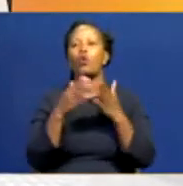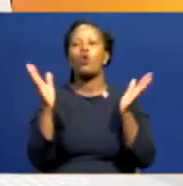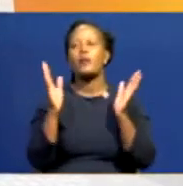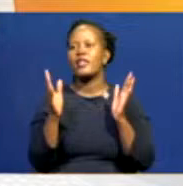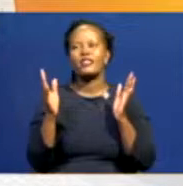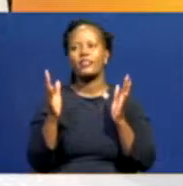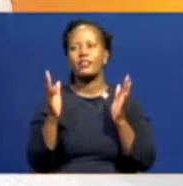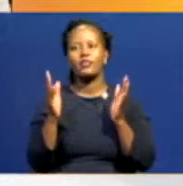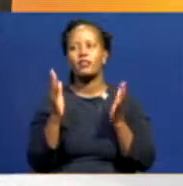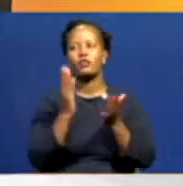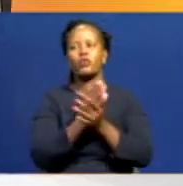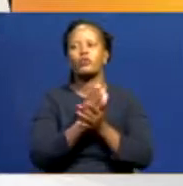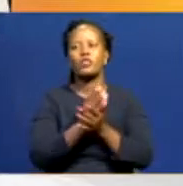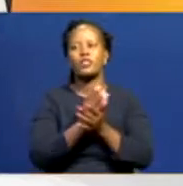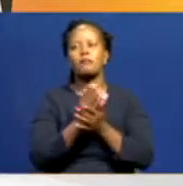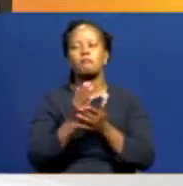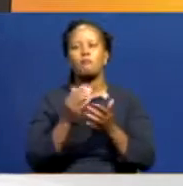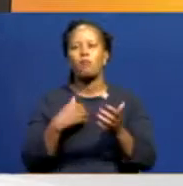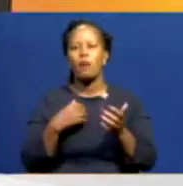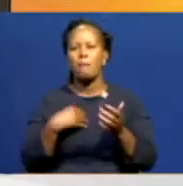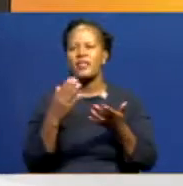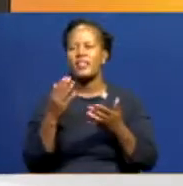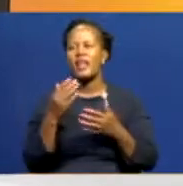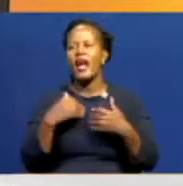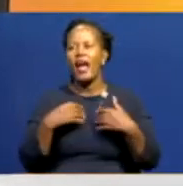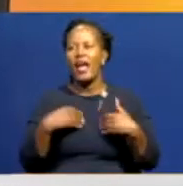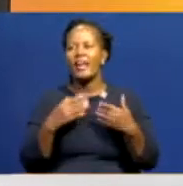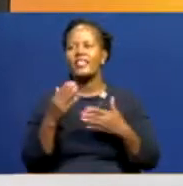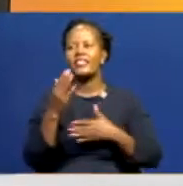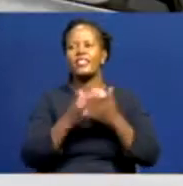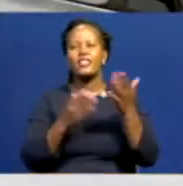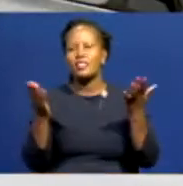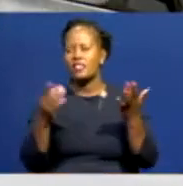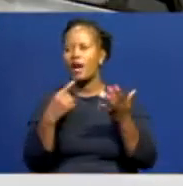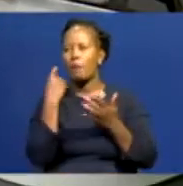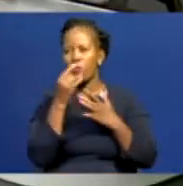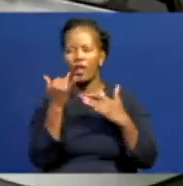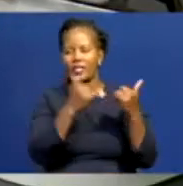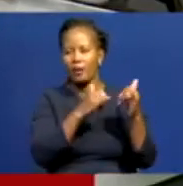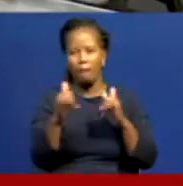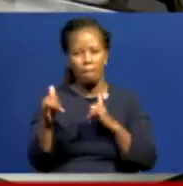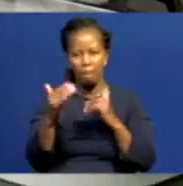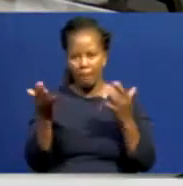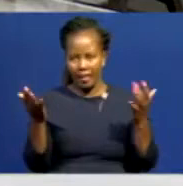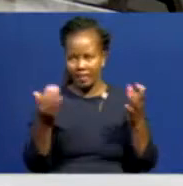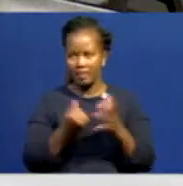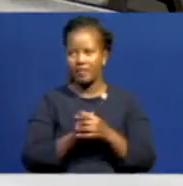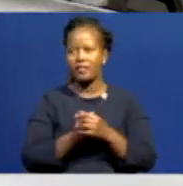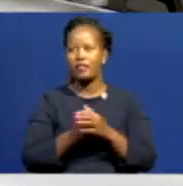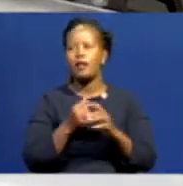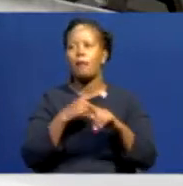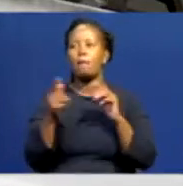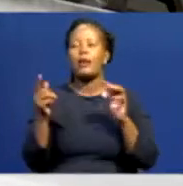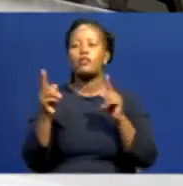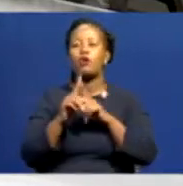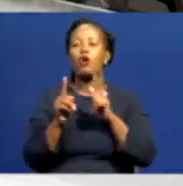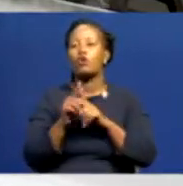mean, I heard someone beautiful talking about... Goal from Fofana. Beautiful, beautiful. Mm-hmm. But and what a save also from the keeper.